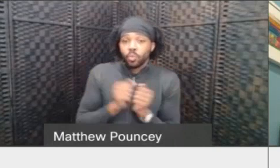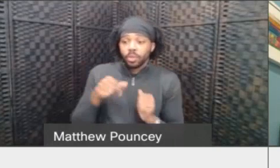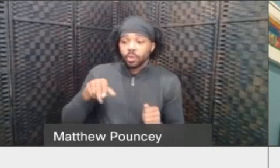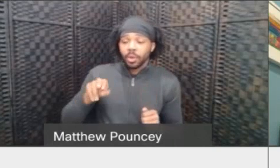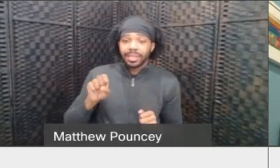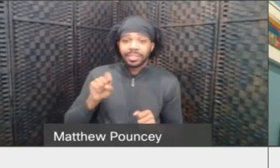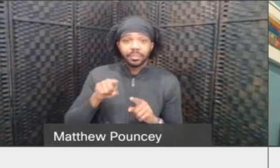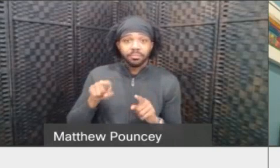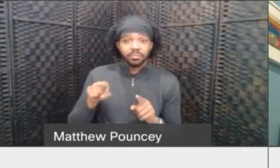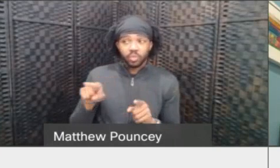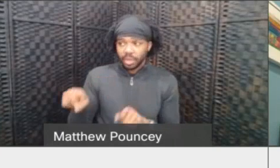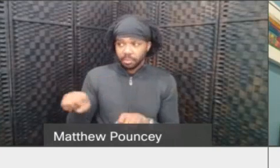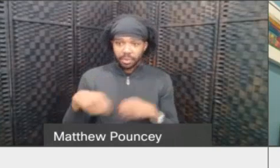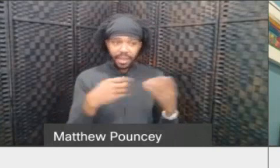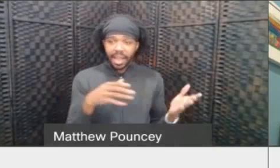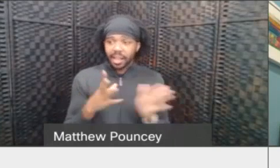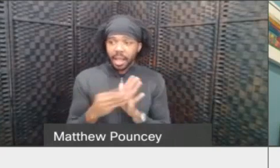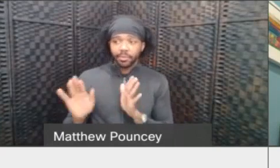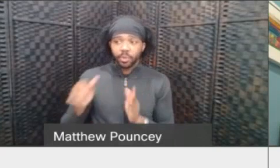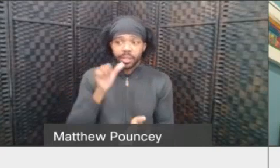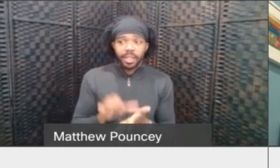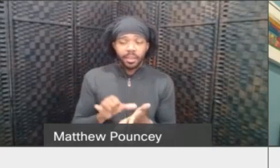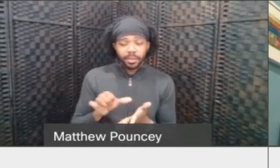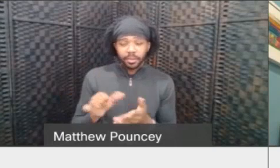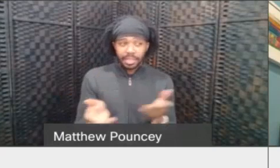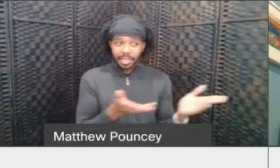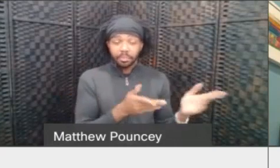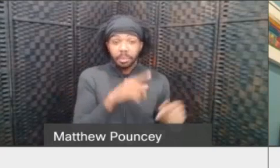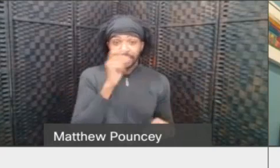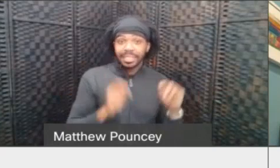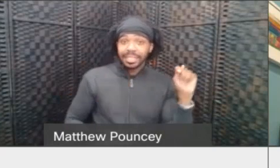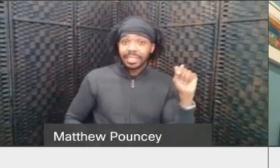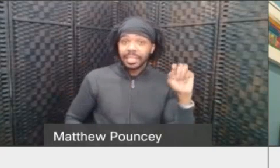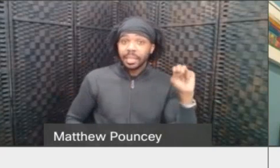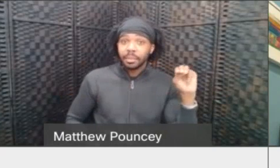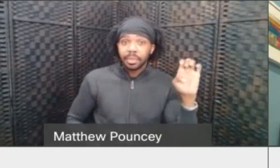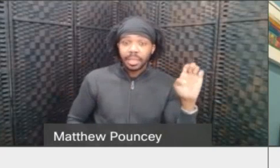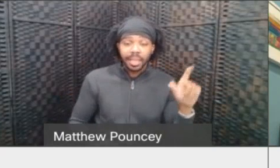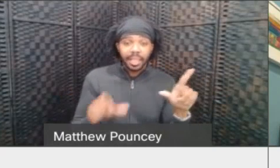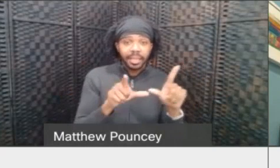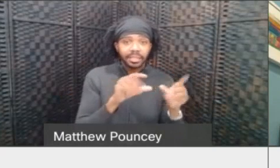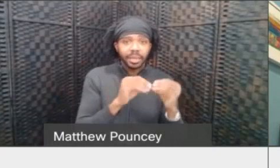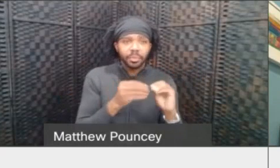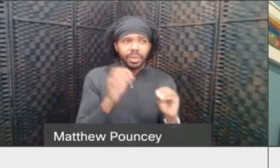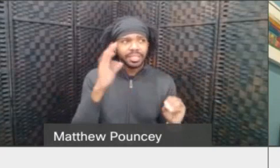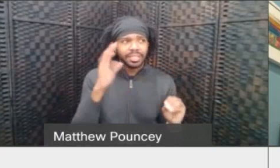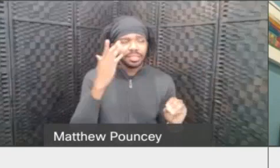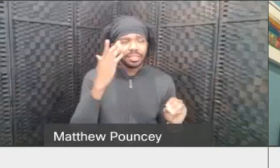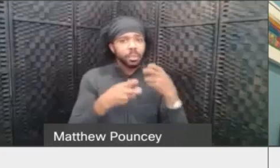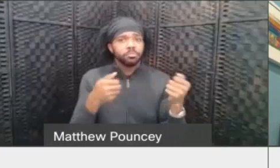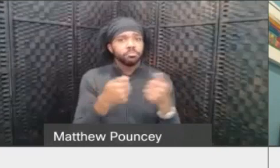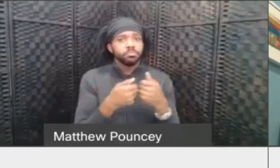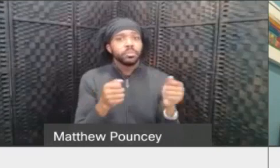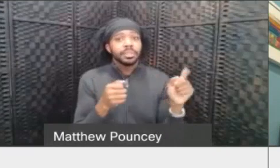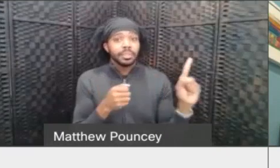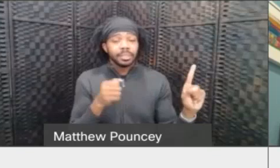there. Because issues with TME license numbers, it seems to me, are issues with DC Health. And we